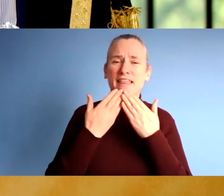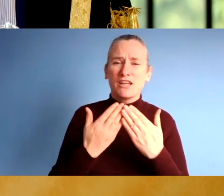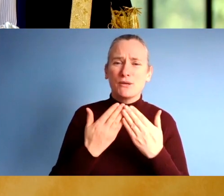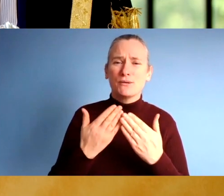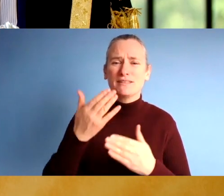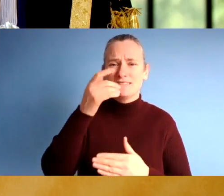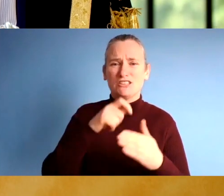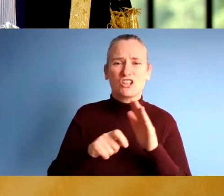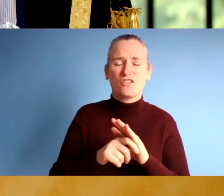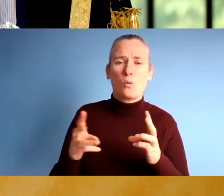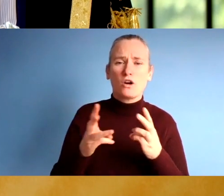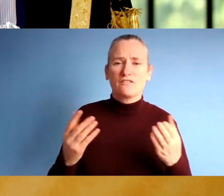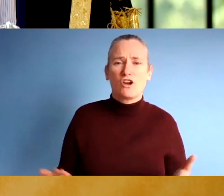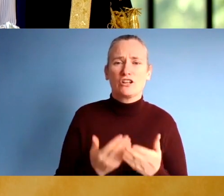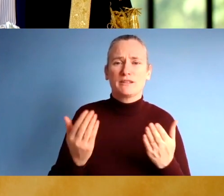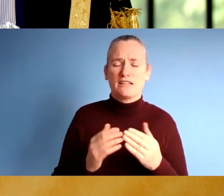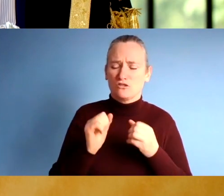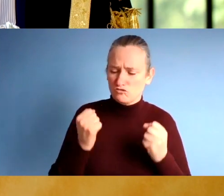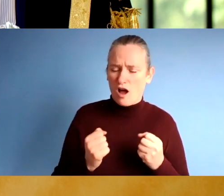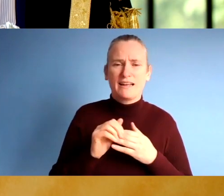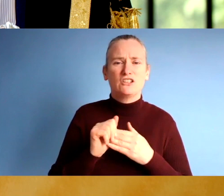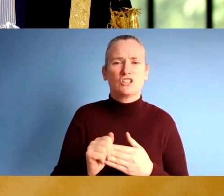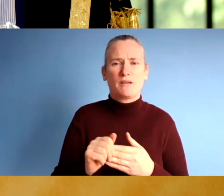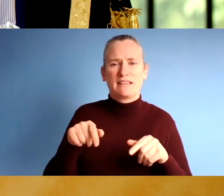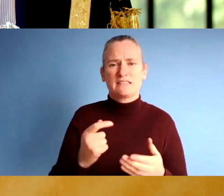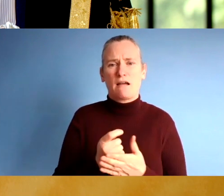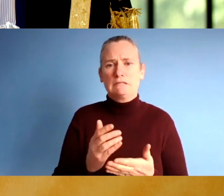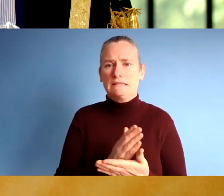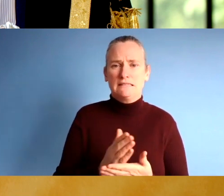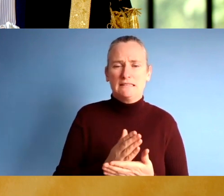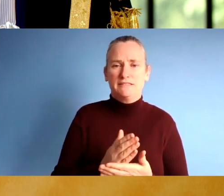for your strong leadership at this very uncertain time.